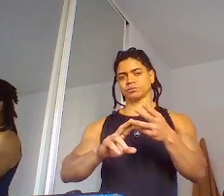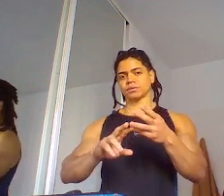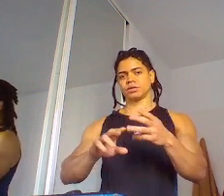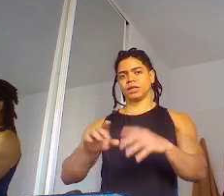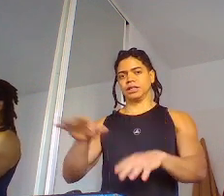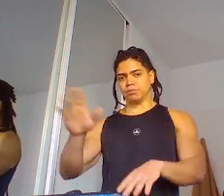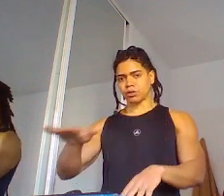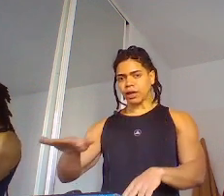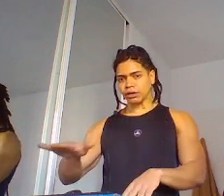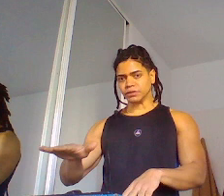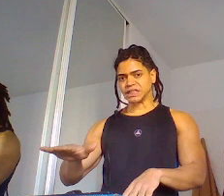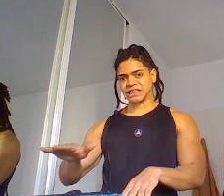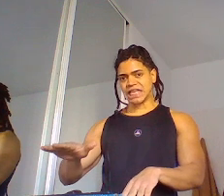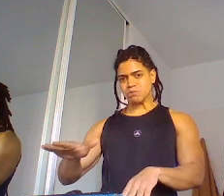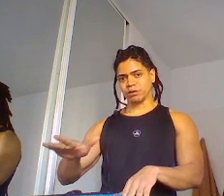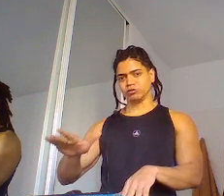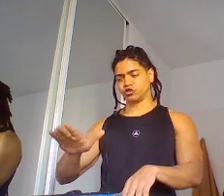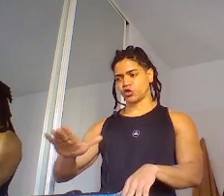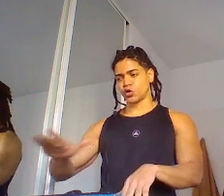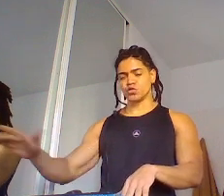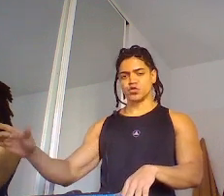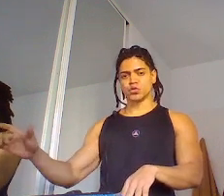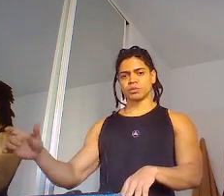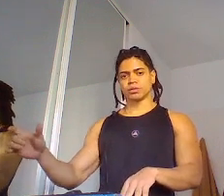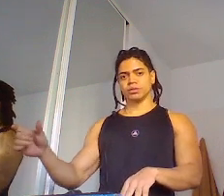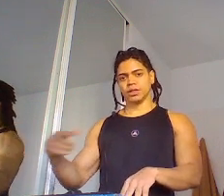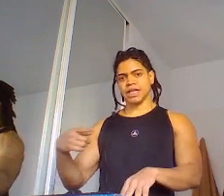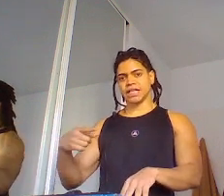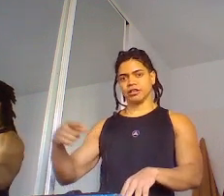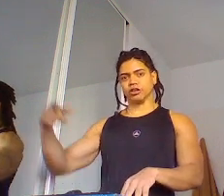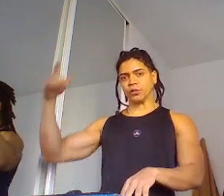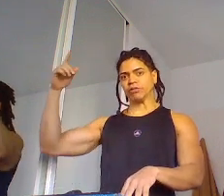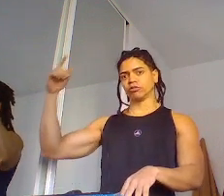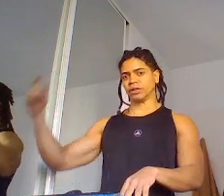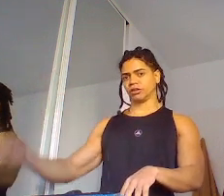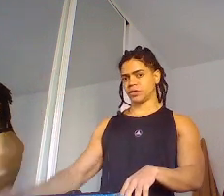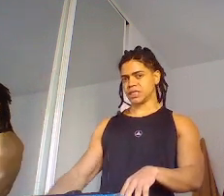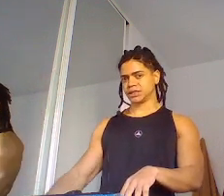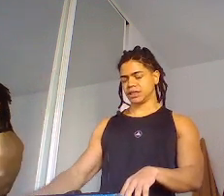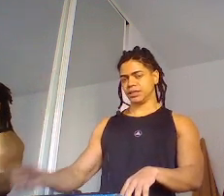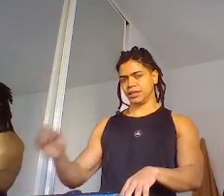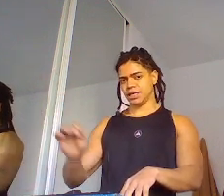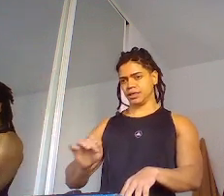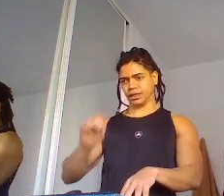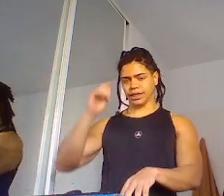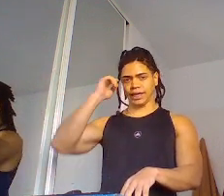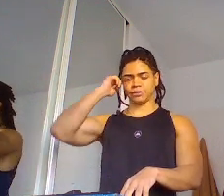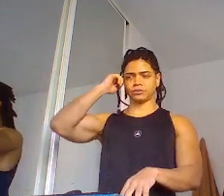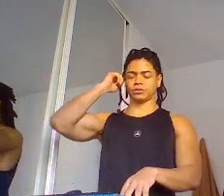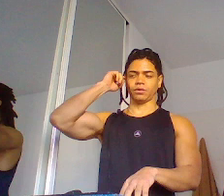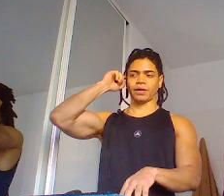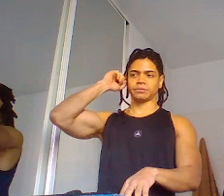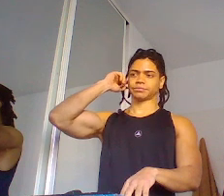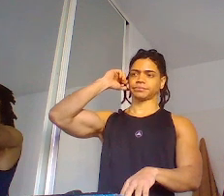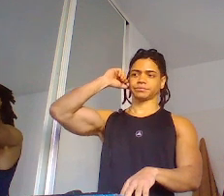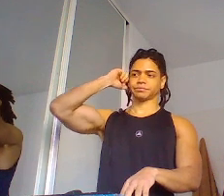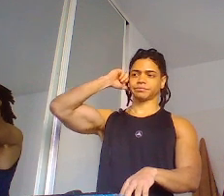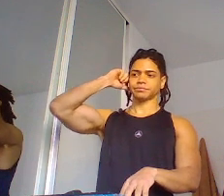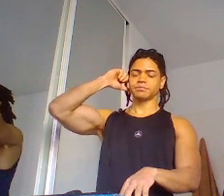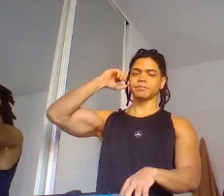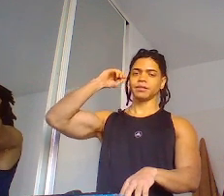financing. And the bottom line of this statement show you the net increase or decrease in cash, right?